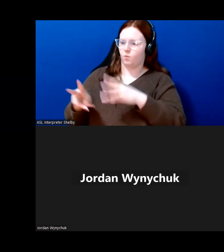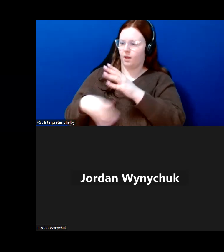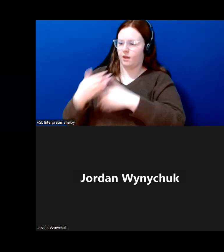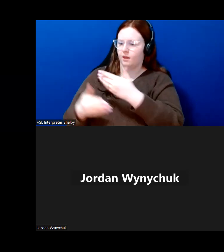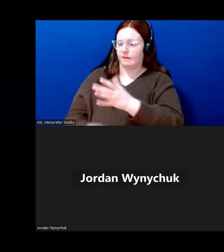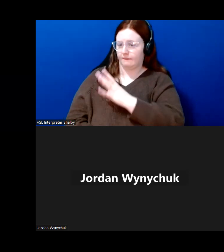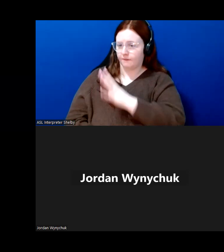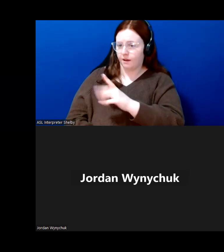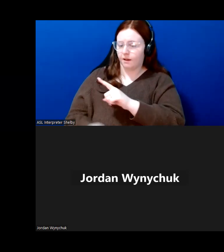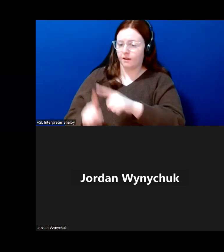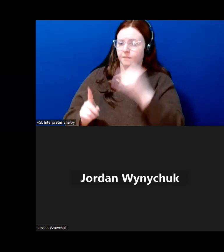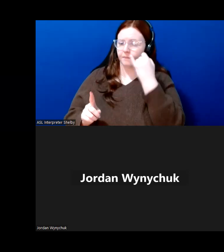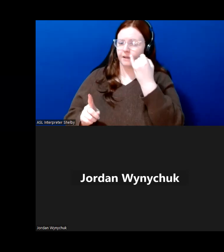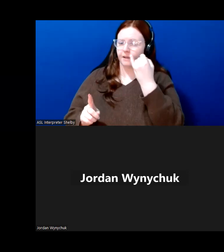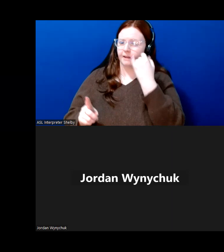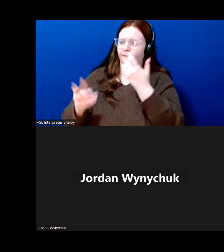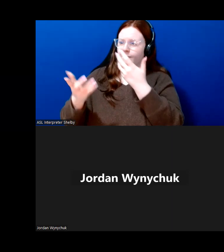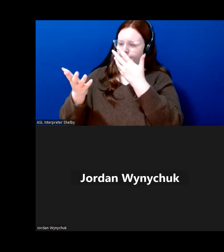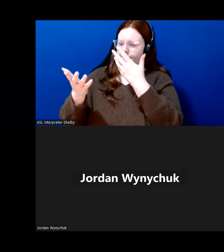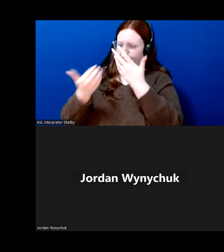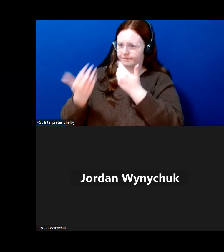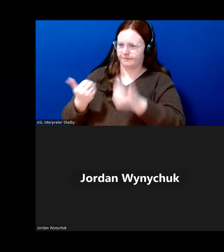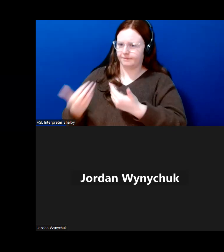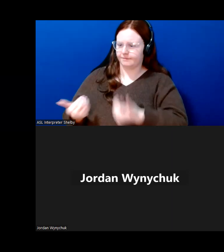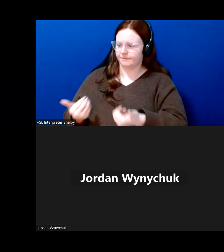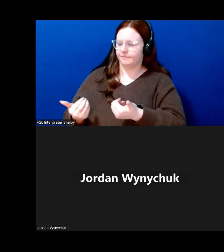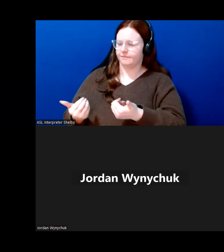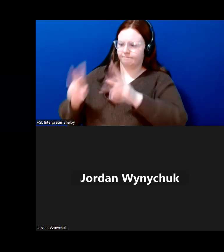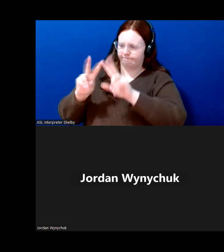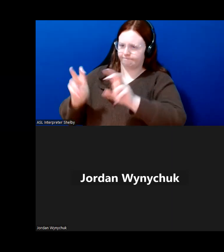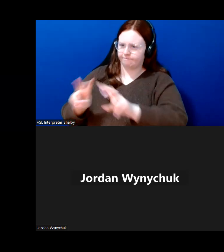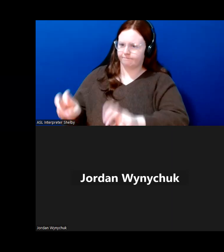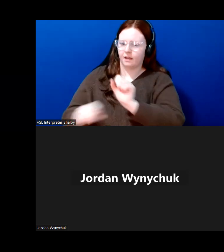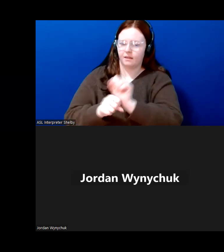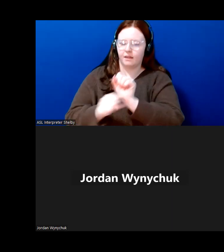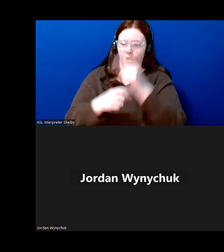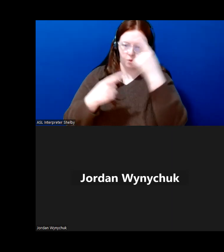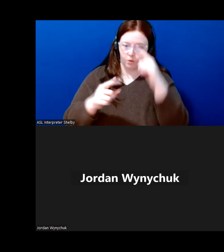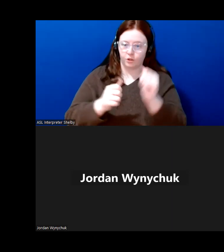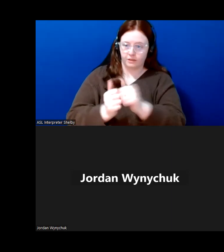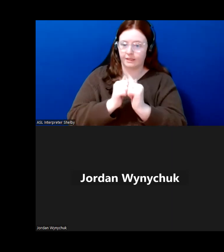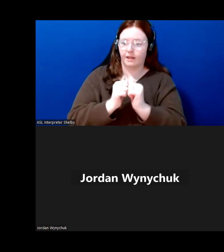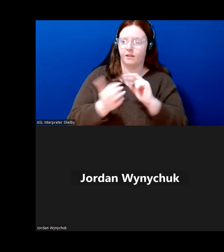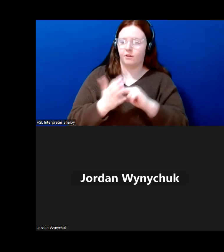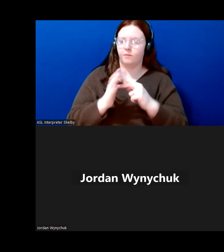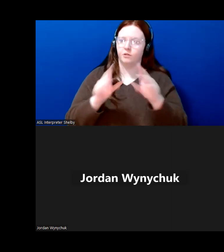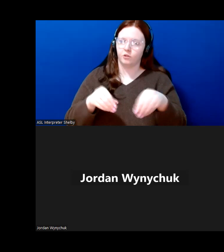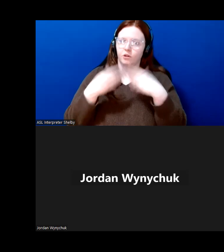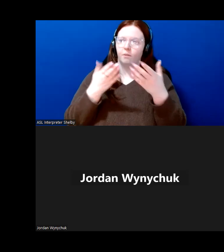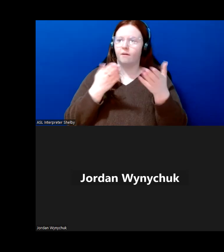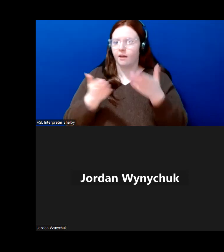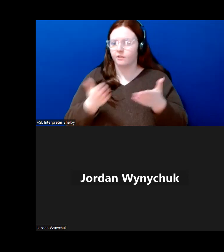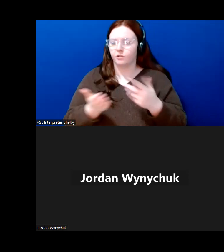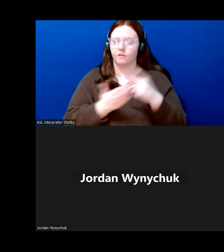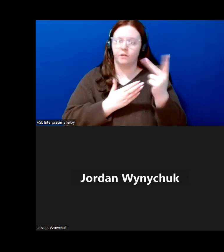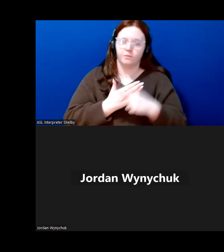degree, but when you break them down and you collaborate, you're able to really offer more services and programs. So we're